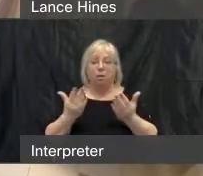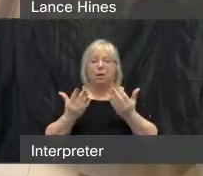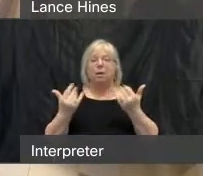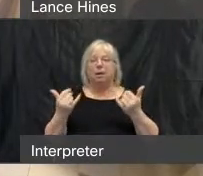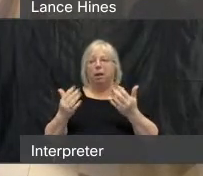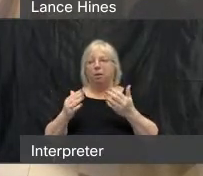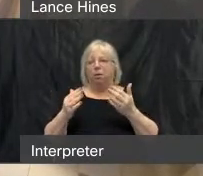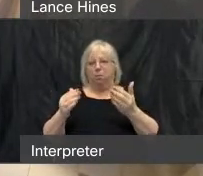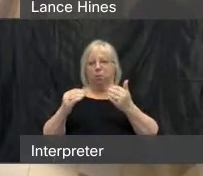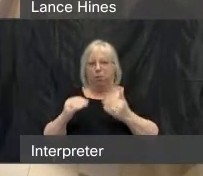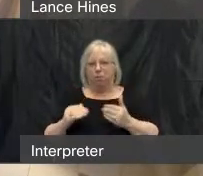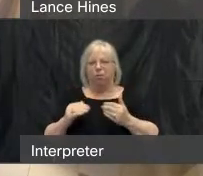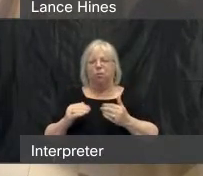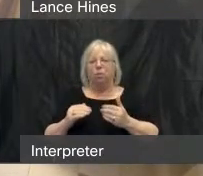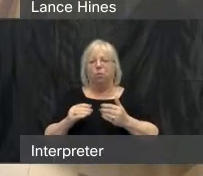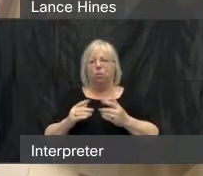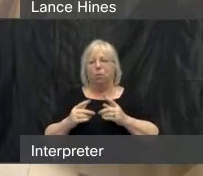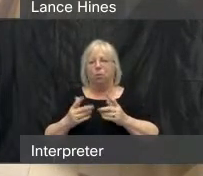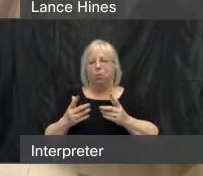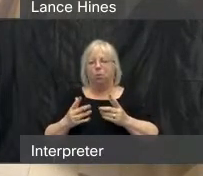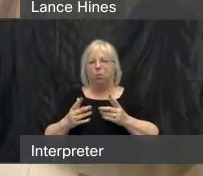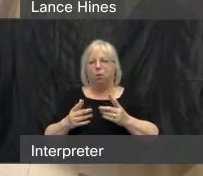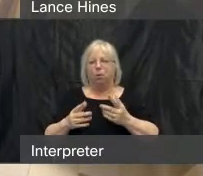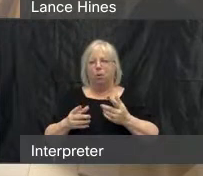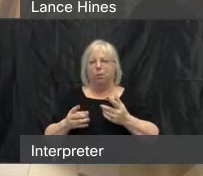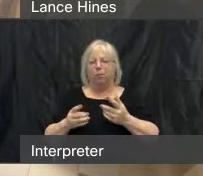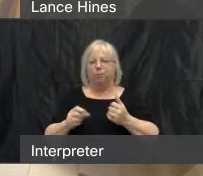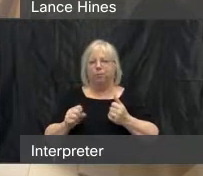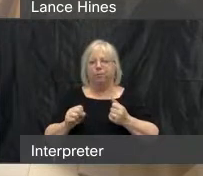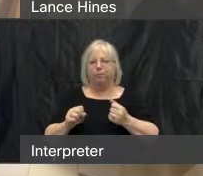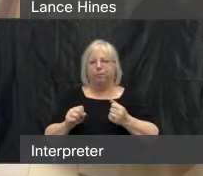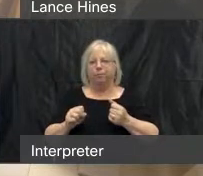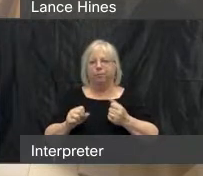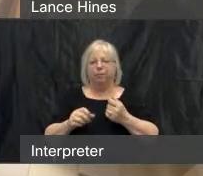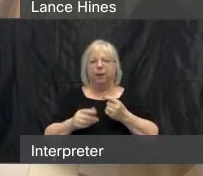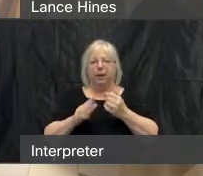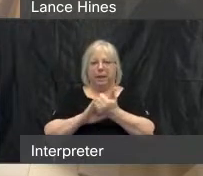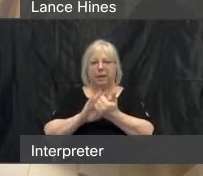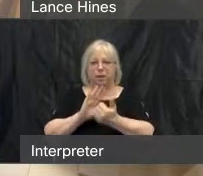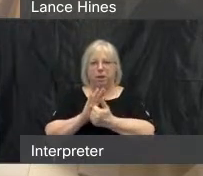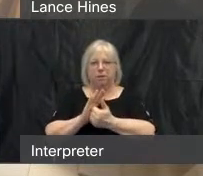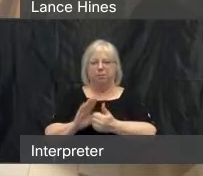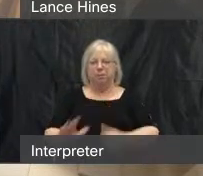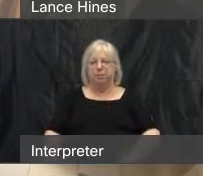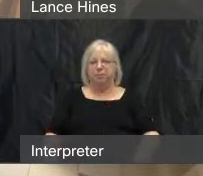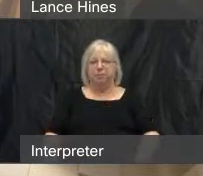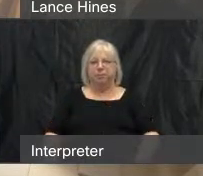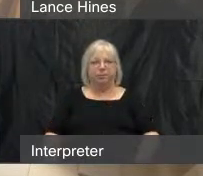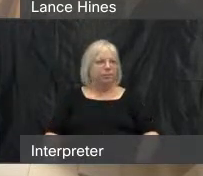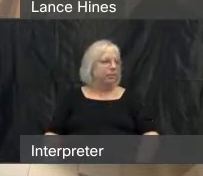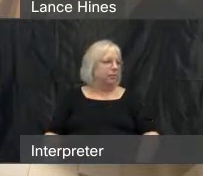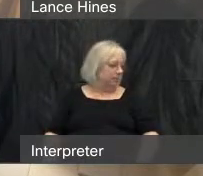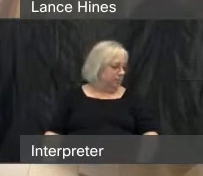now move forward to get the agenda.